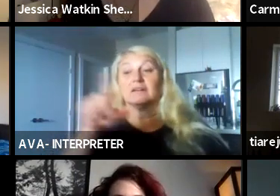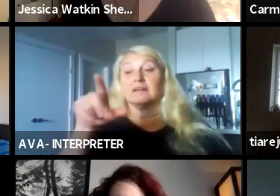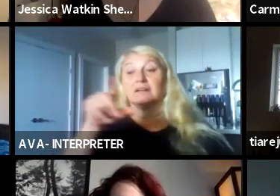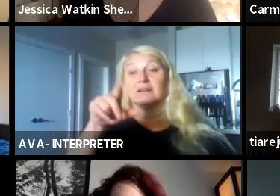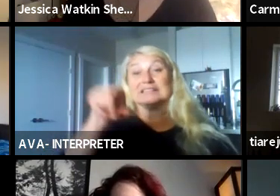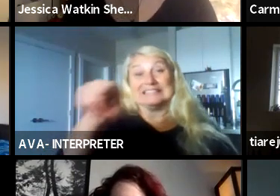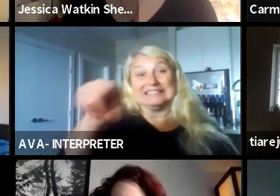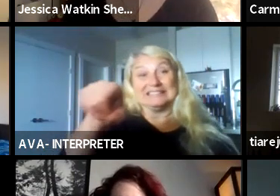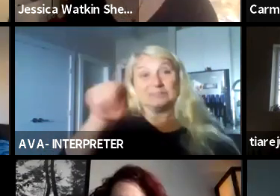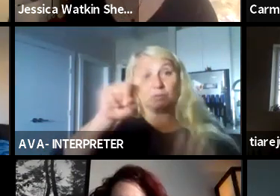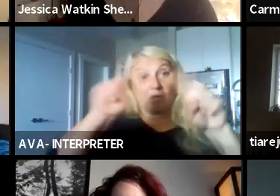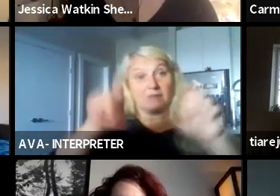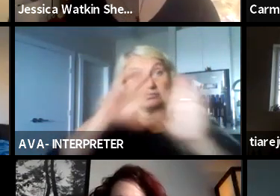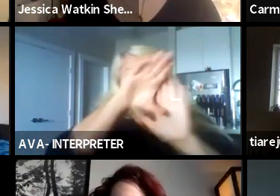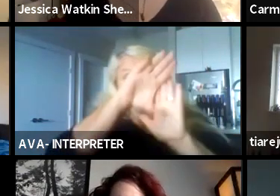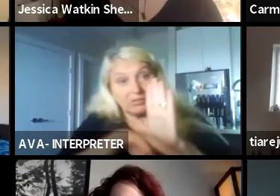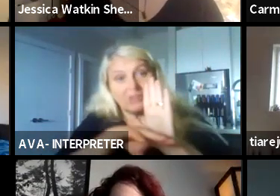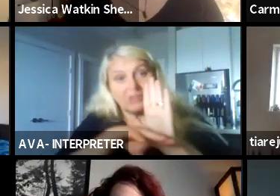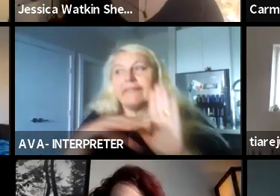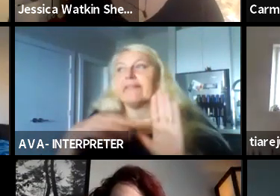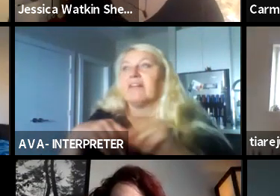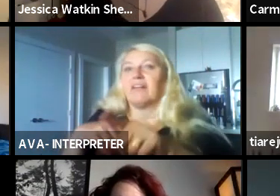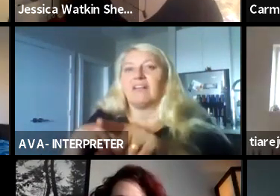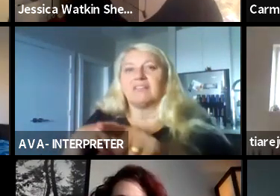our private gatherings. And so